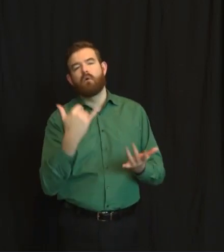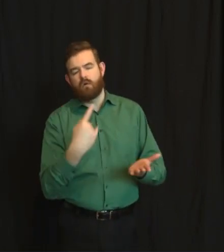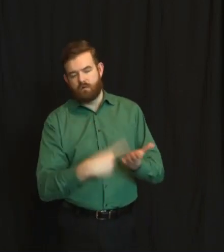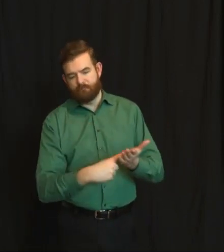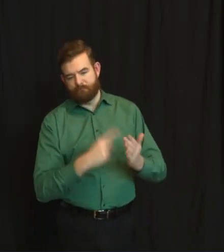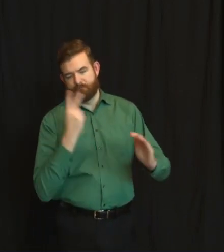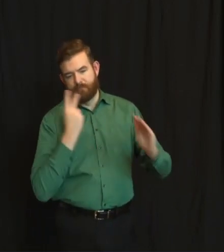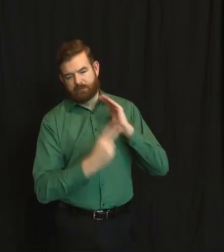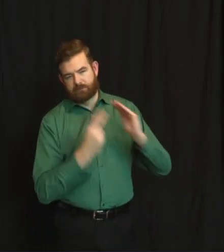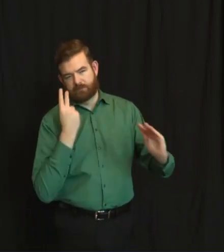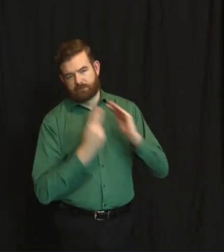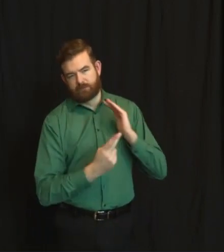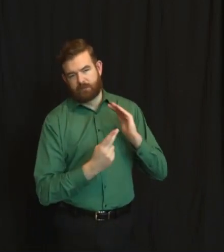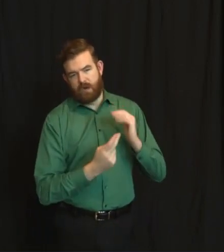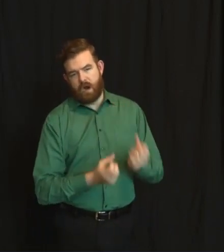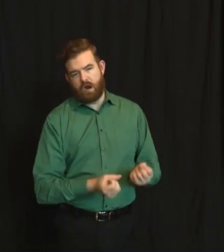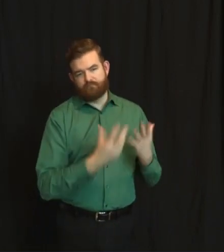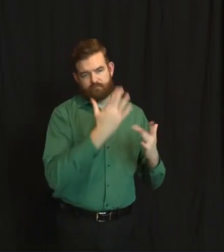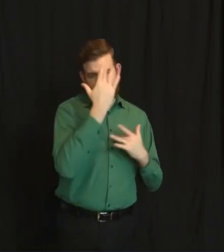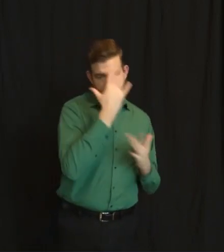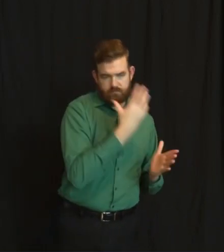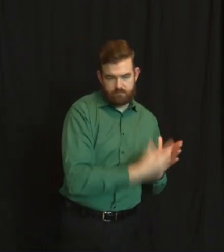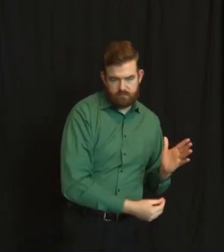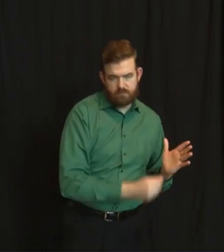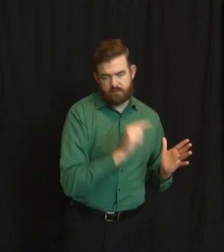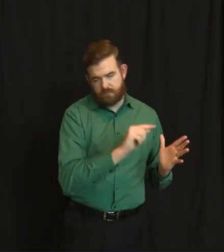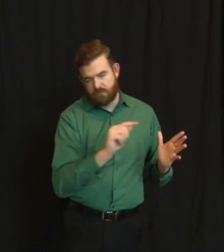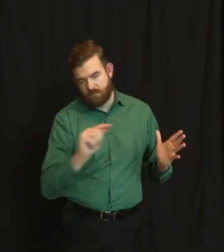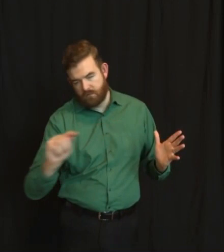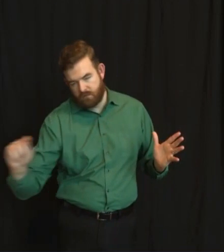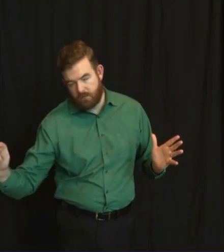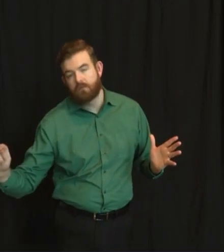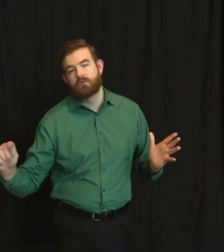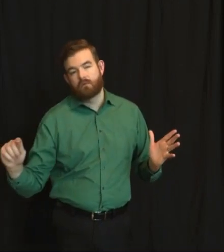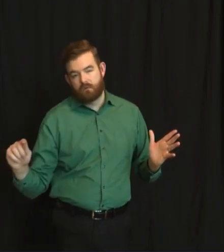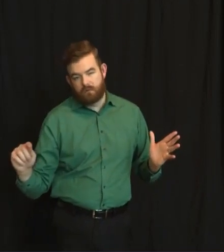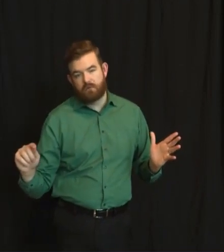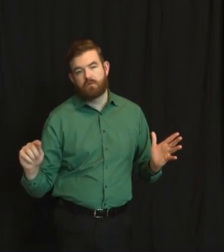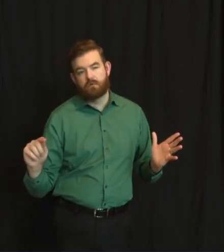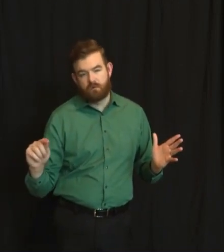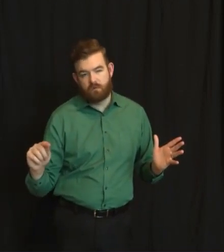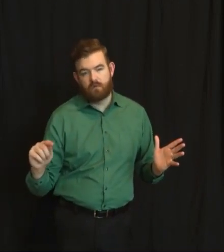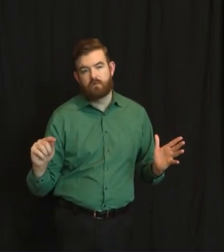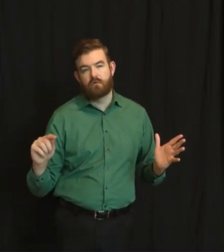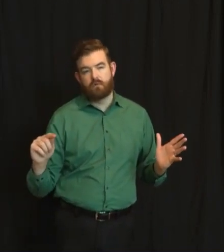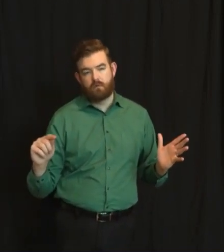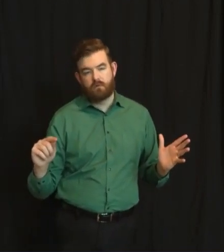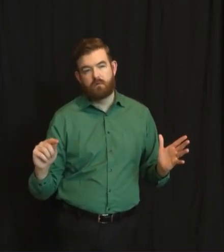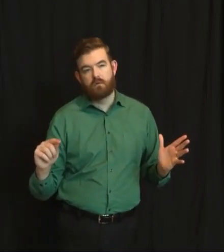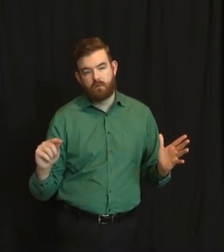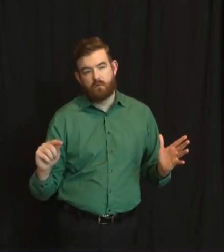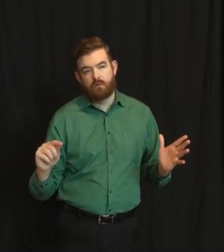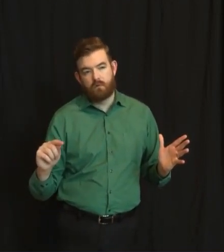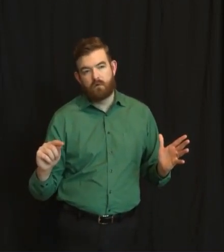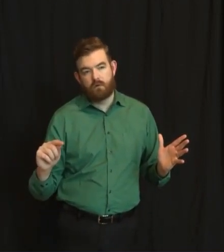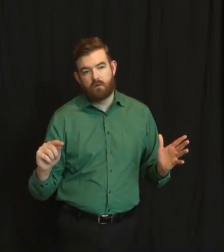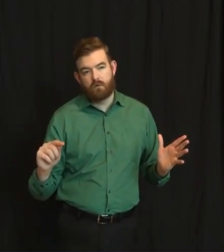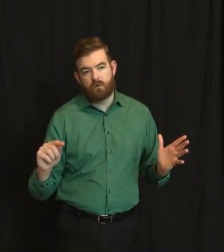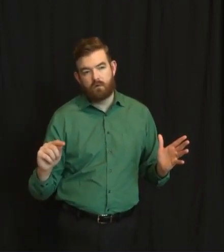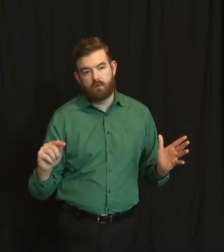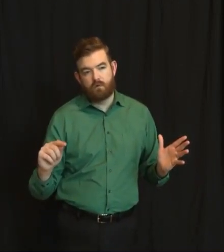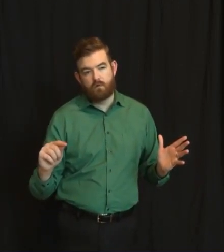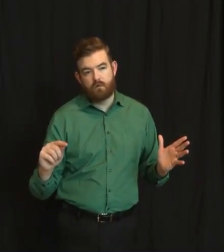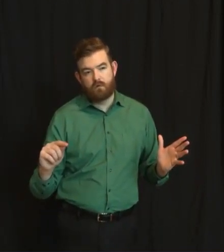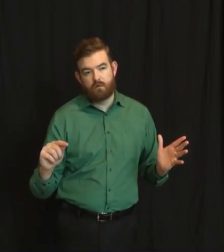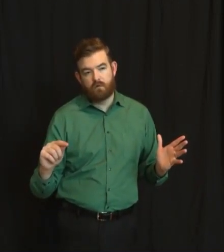right. That is a point we haven't made in a few weeks because we haven't had our handy-dandy chart behind us. And the point, to John's point, if you weren't